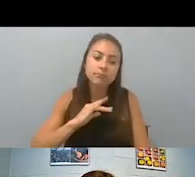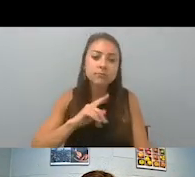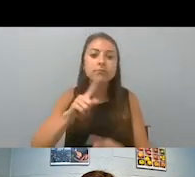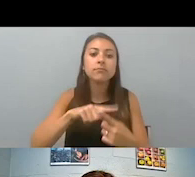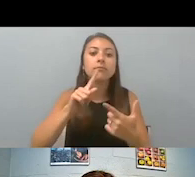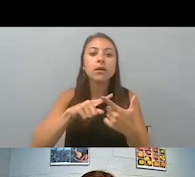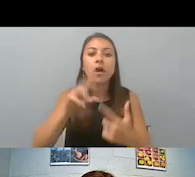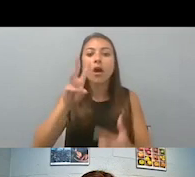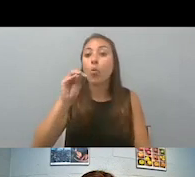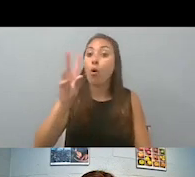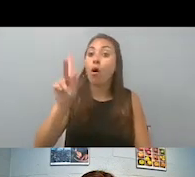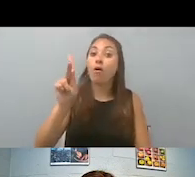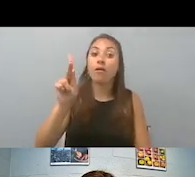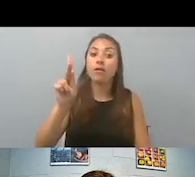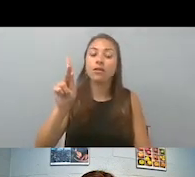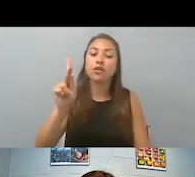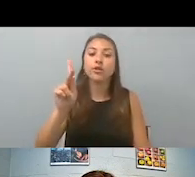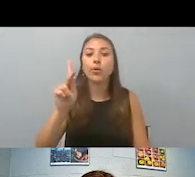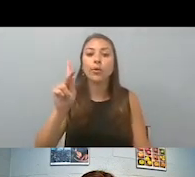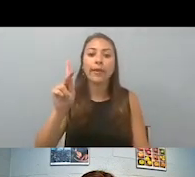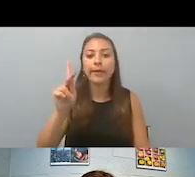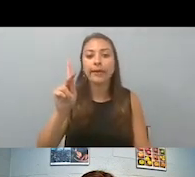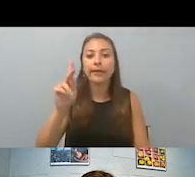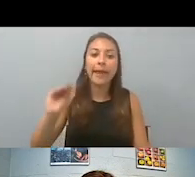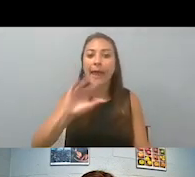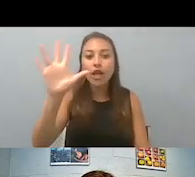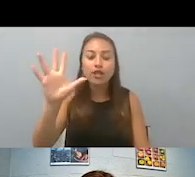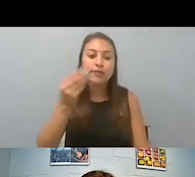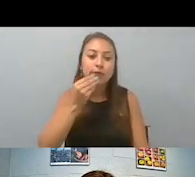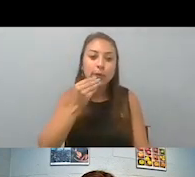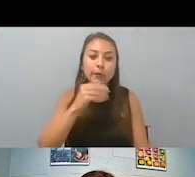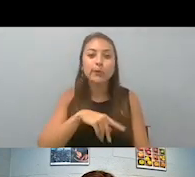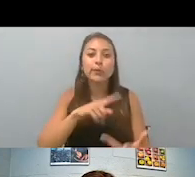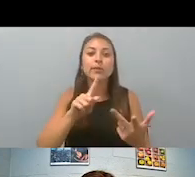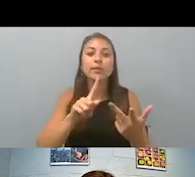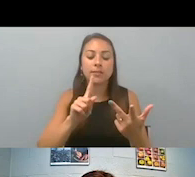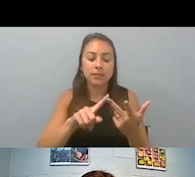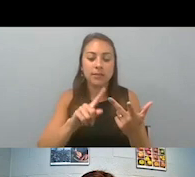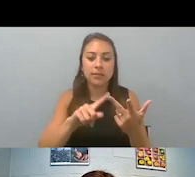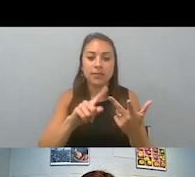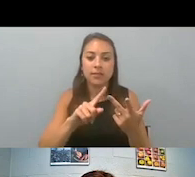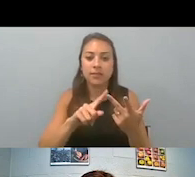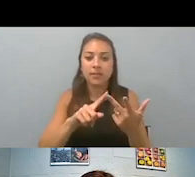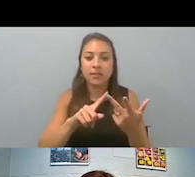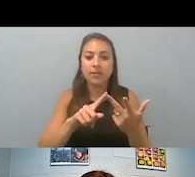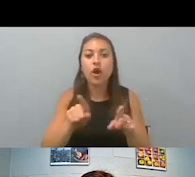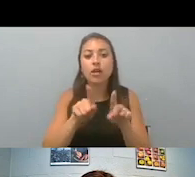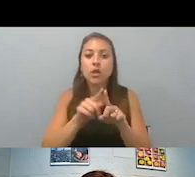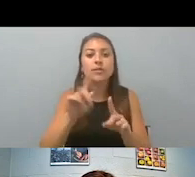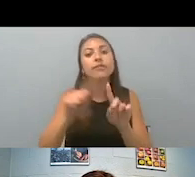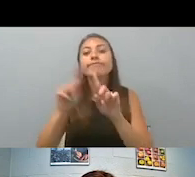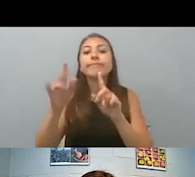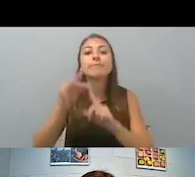on the other side where we focus on primarily Southeast Asian dishes, but also Pan Asian dishes. And again, we do a lot of specials here.